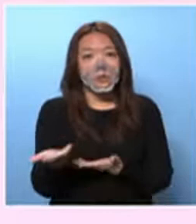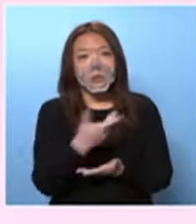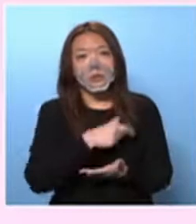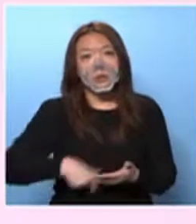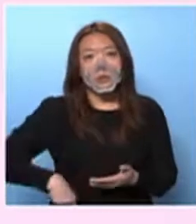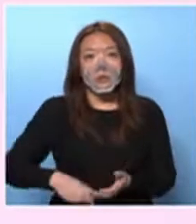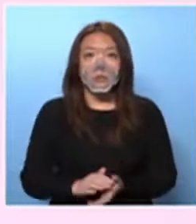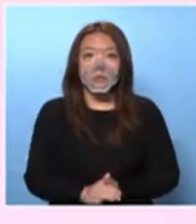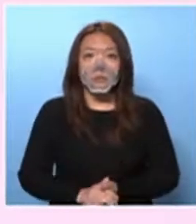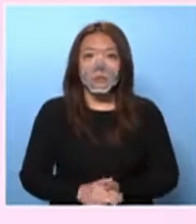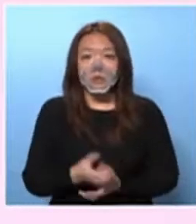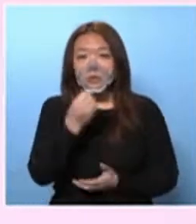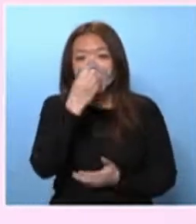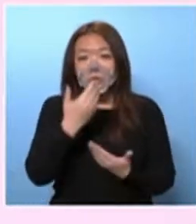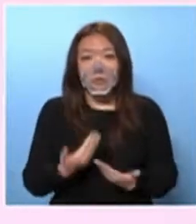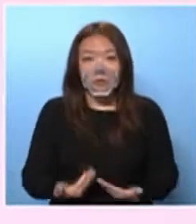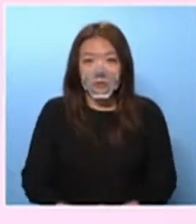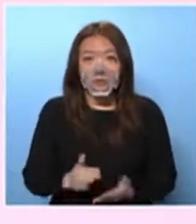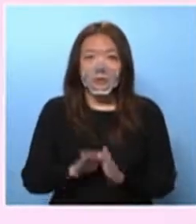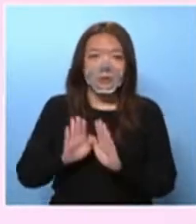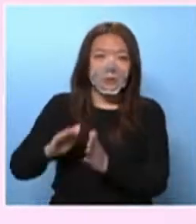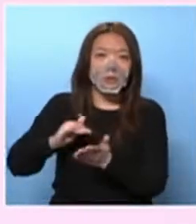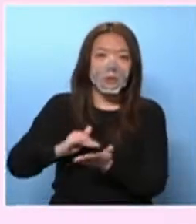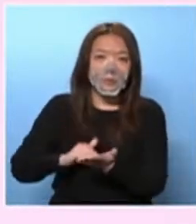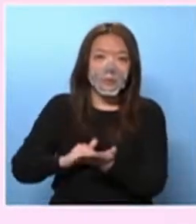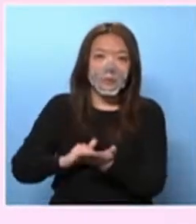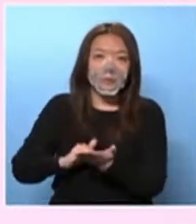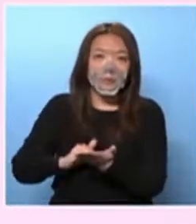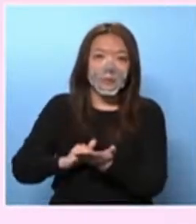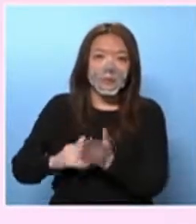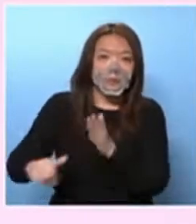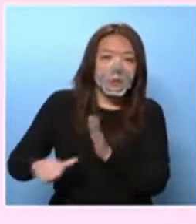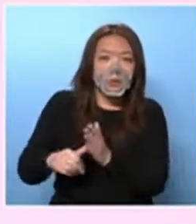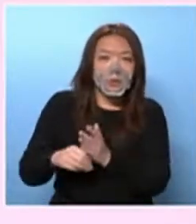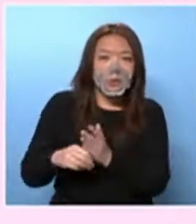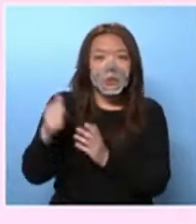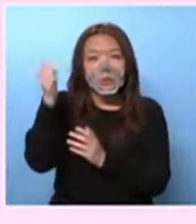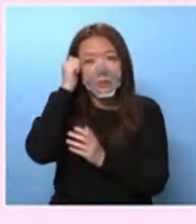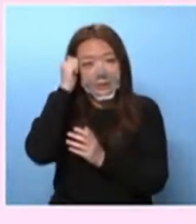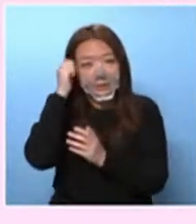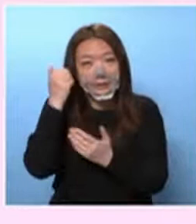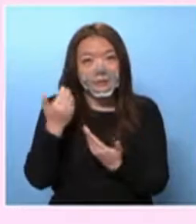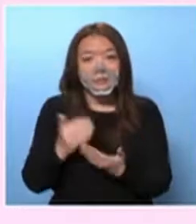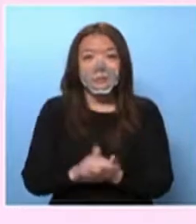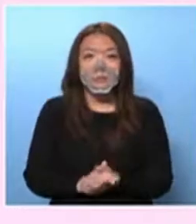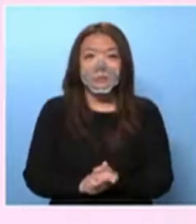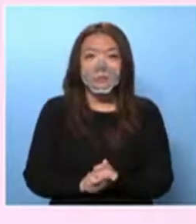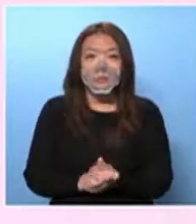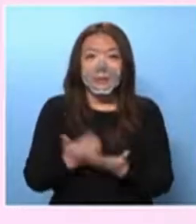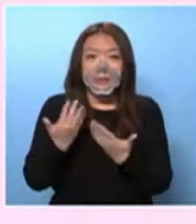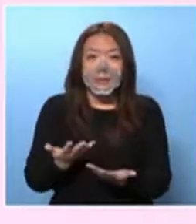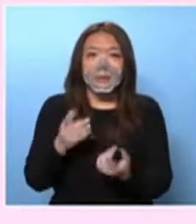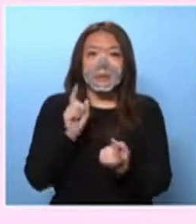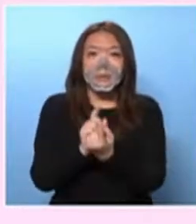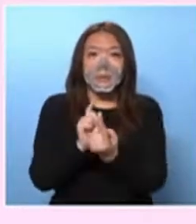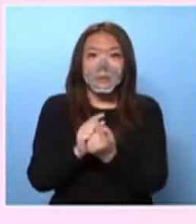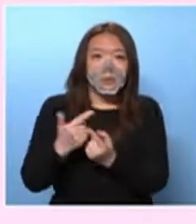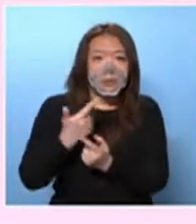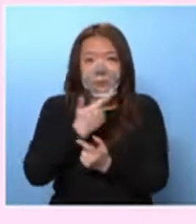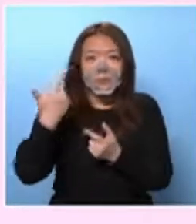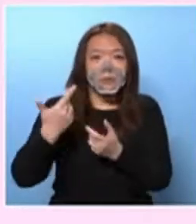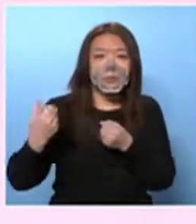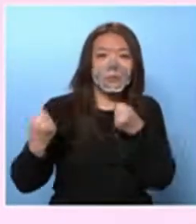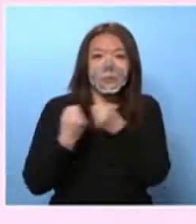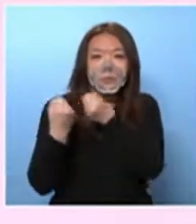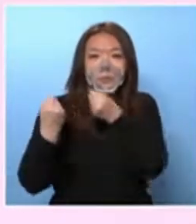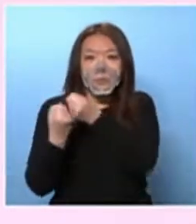Mr. President, members, Hong Kong is currently experiencing its hardest time in the fight against the epidemic,